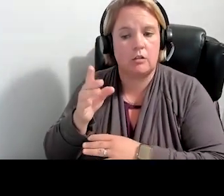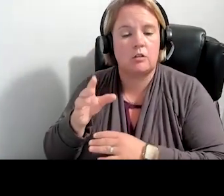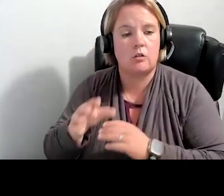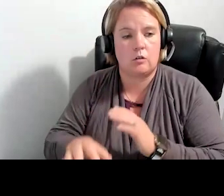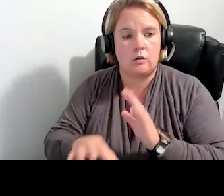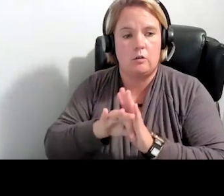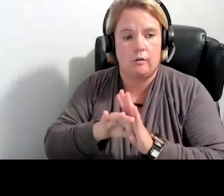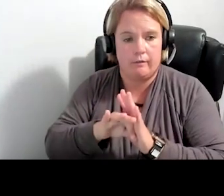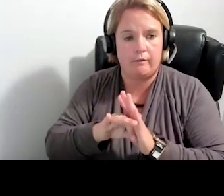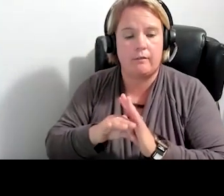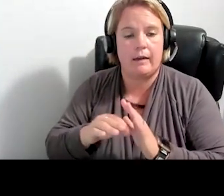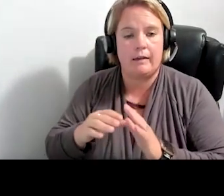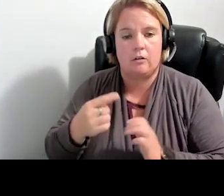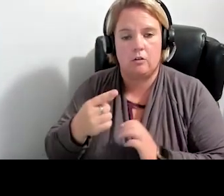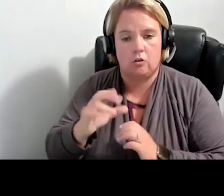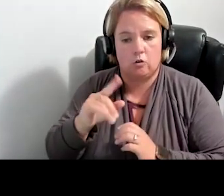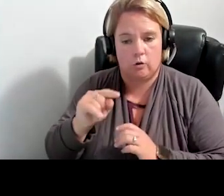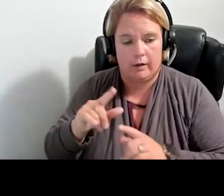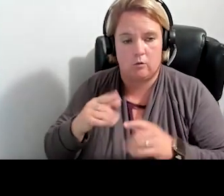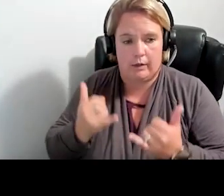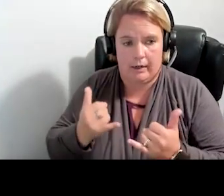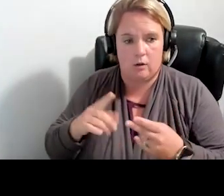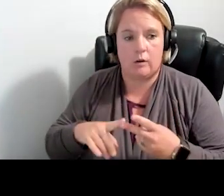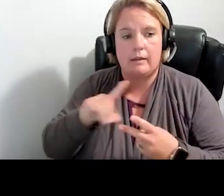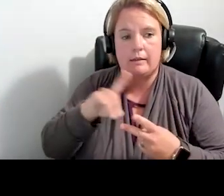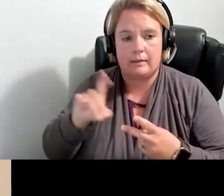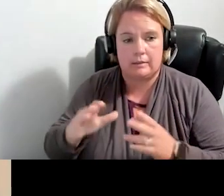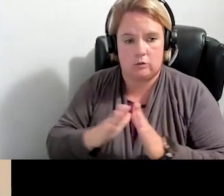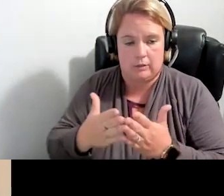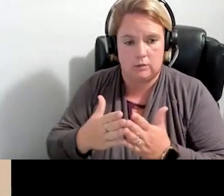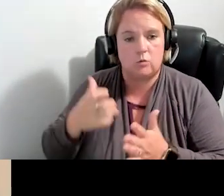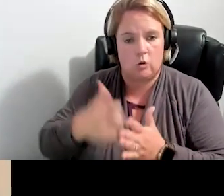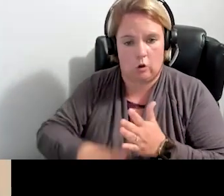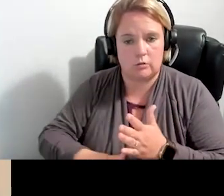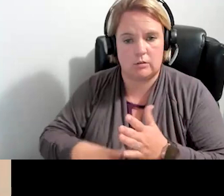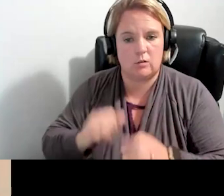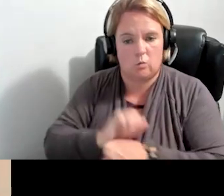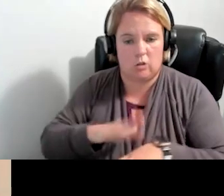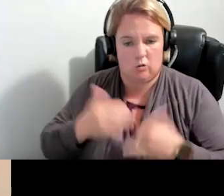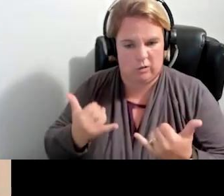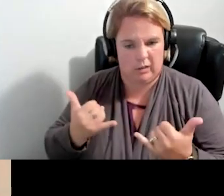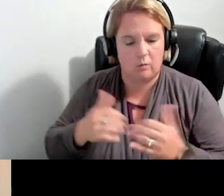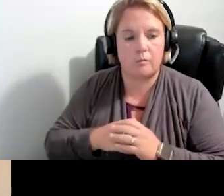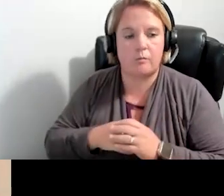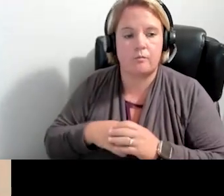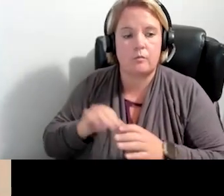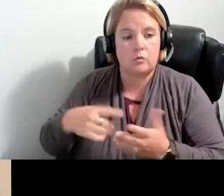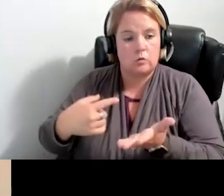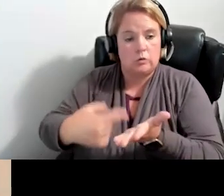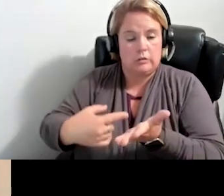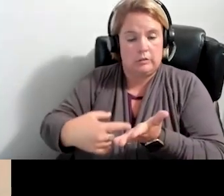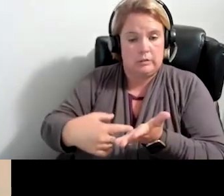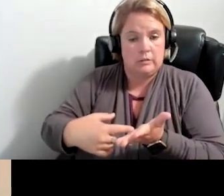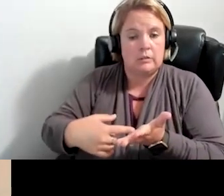Communities grant that we're working on. And then the Zero Textbook Costs is the one we're working on today. So our discussion today is going